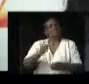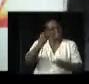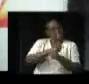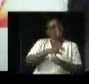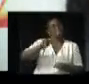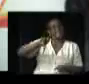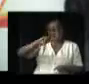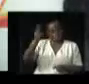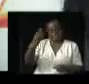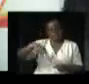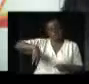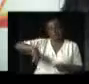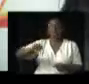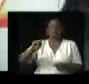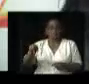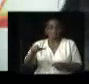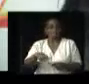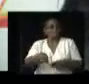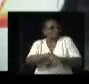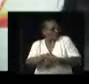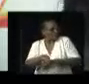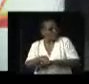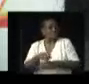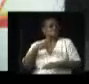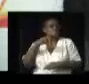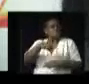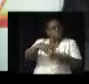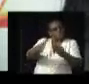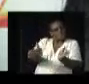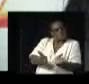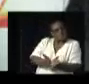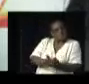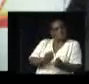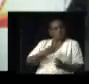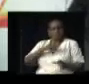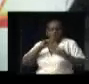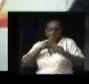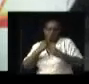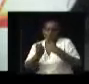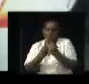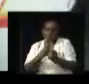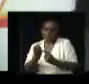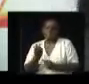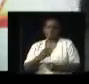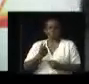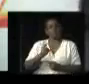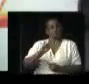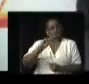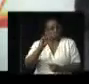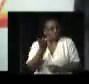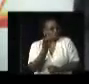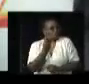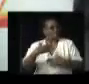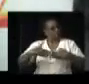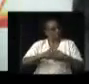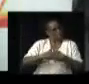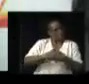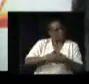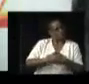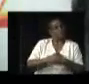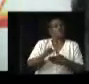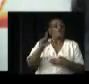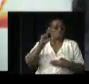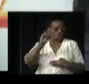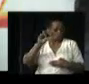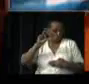training courses they will choose and welcome the initiative of Stichting RUMA's. The target group was addressed